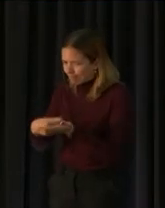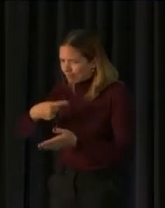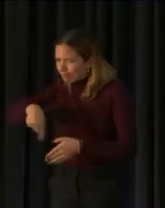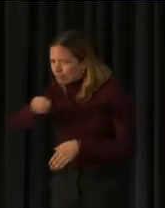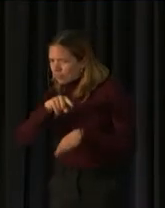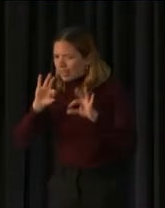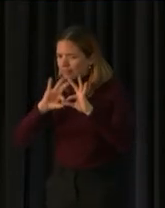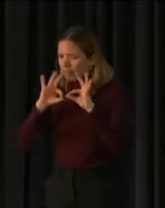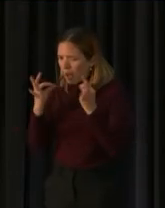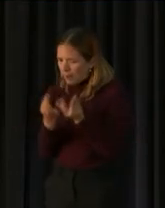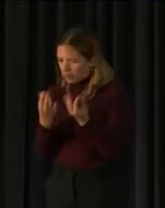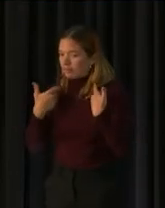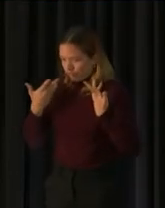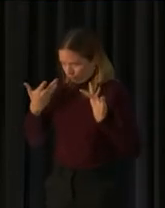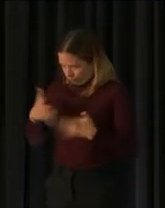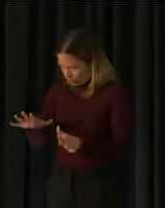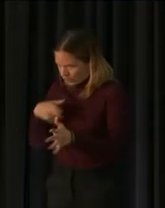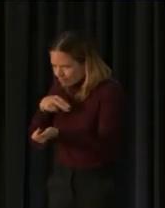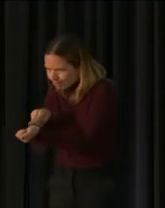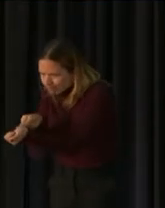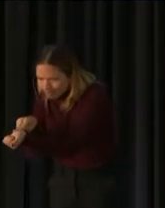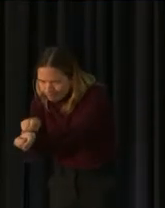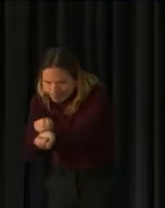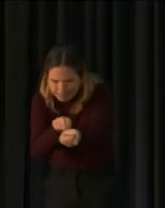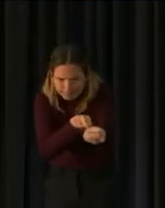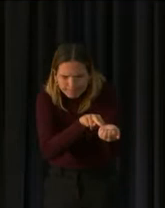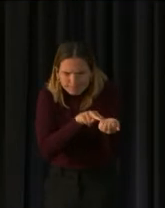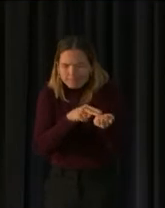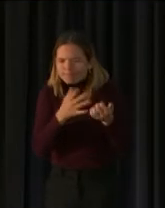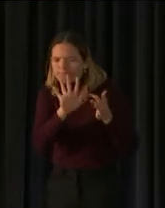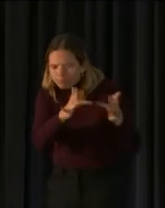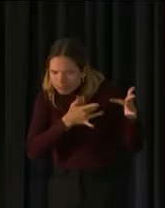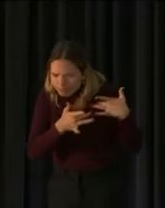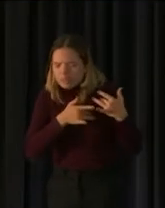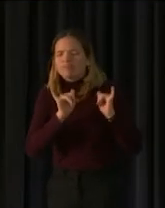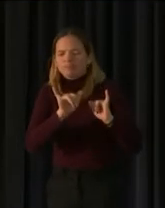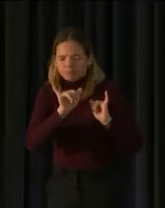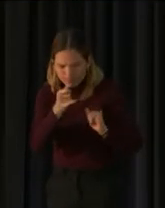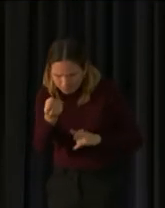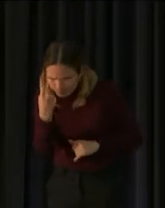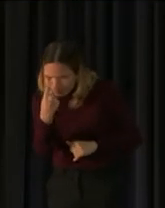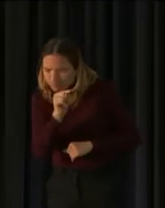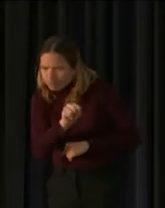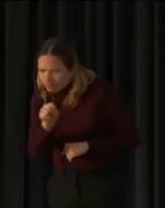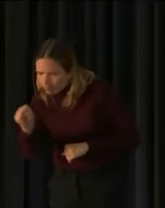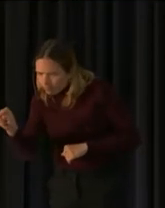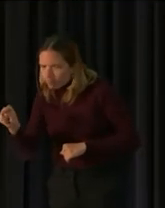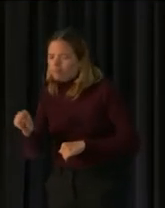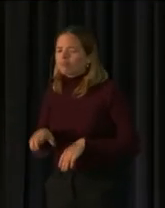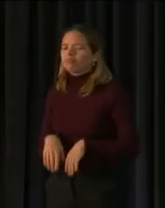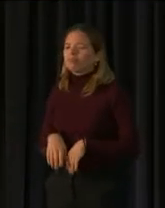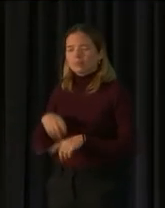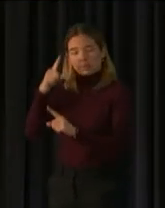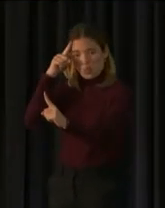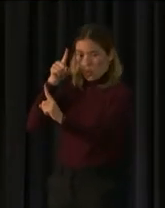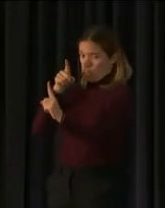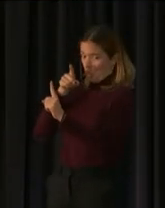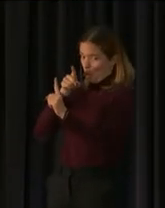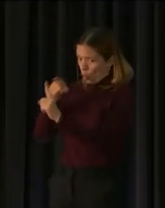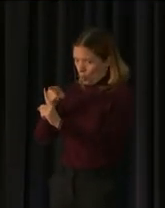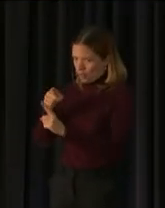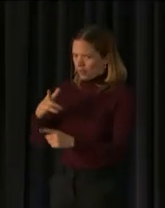and we want to ensure that all of our families feel very comfortable with our testing protocol, our processing time, and the